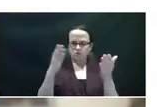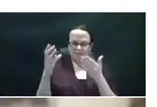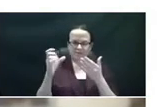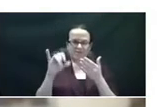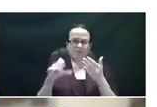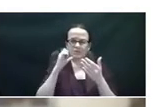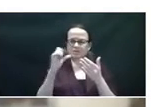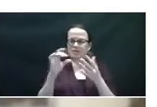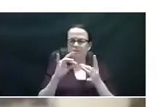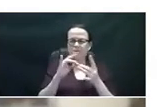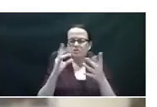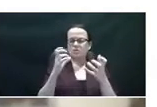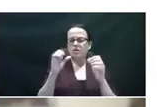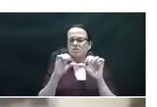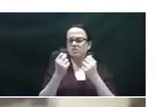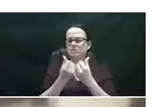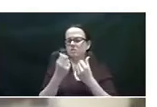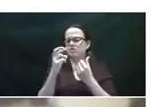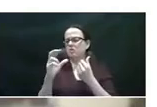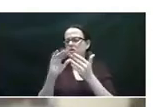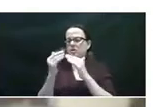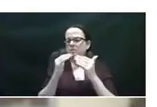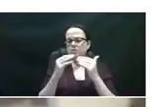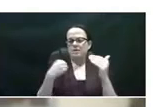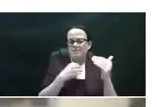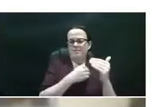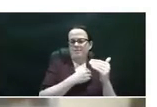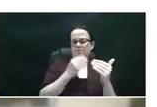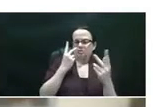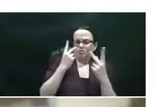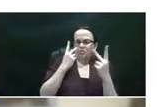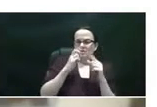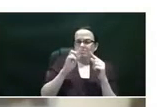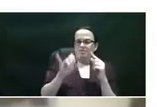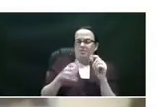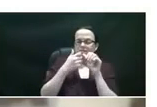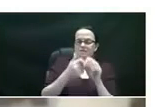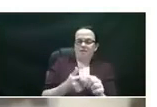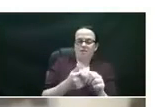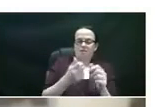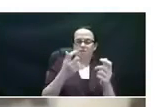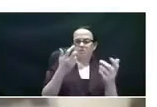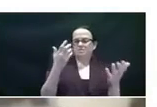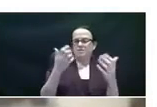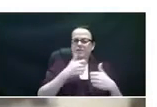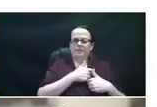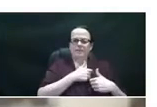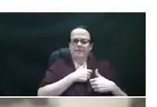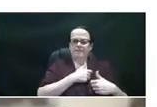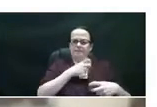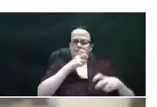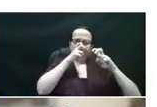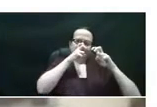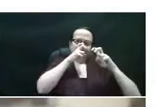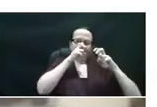that we wanted our associates, our staff, our community members to see. I think it follows a very old, maybe military style